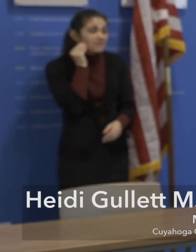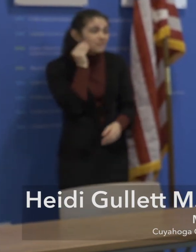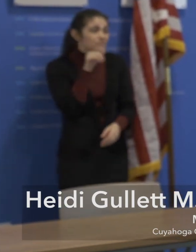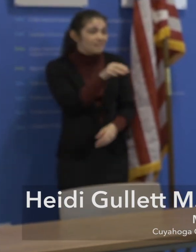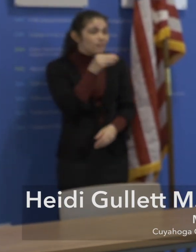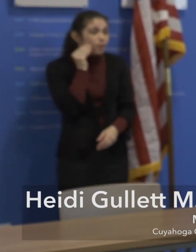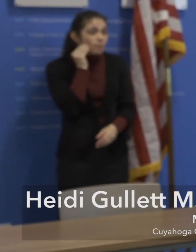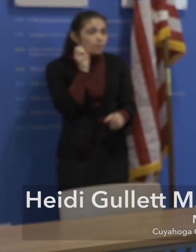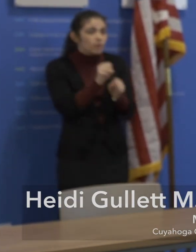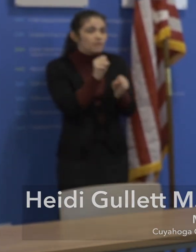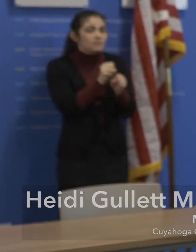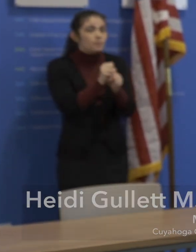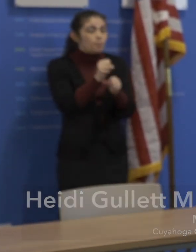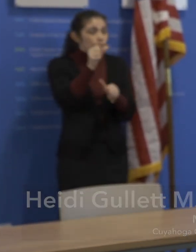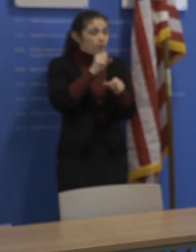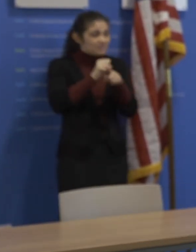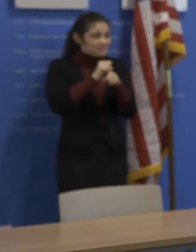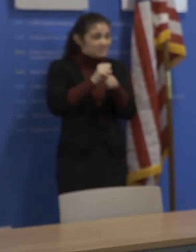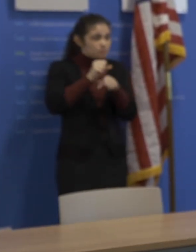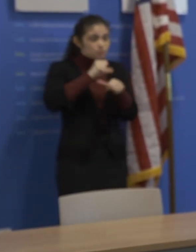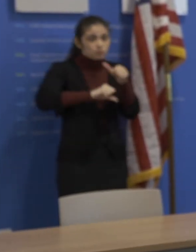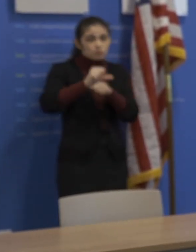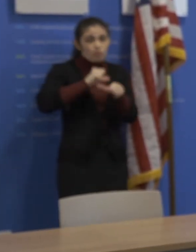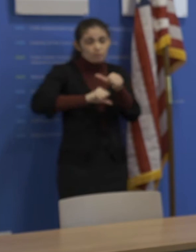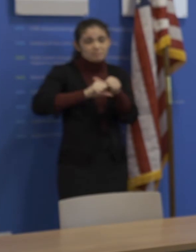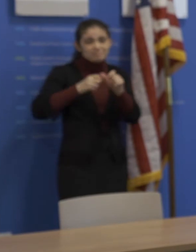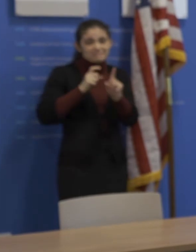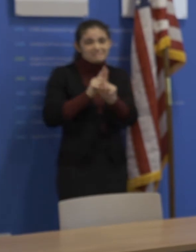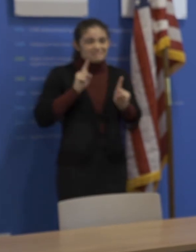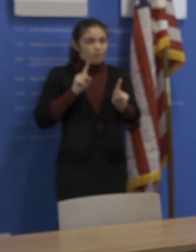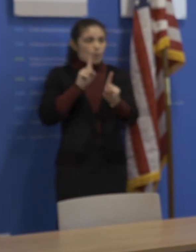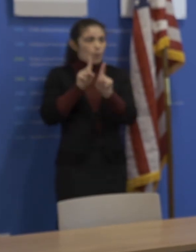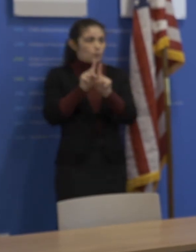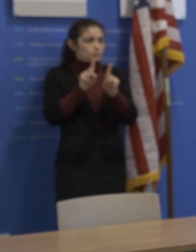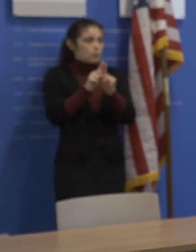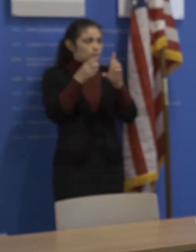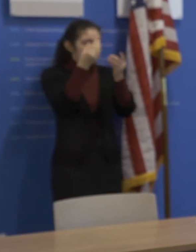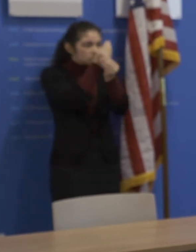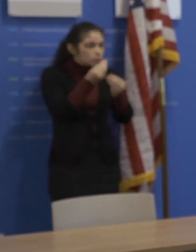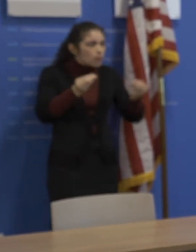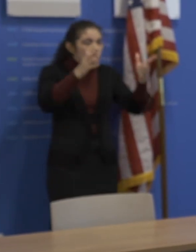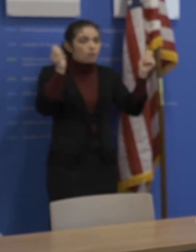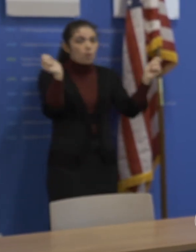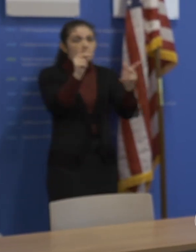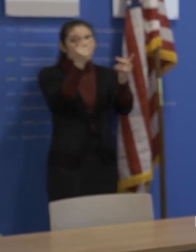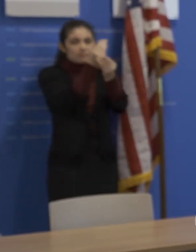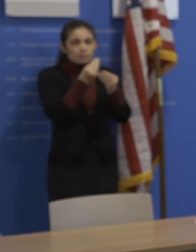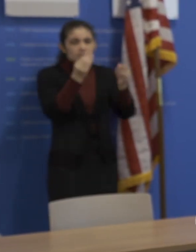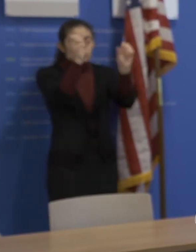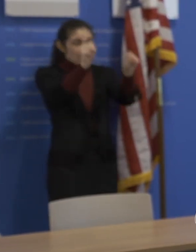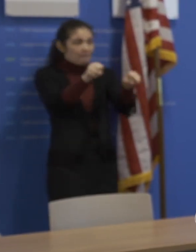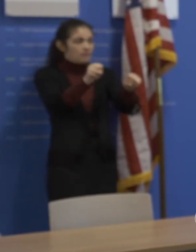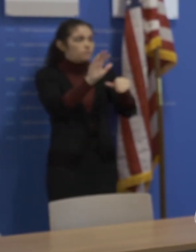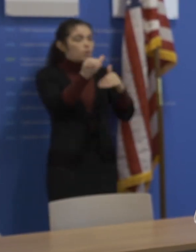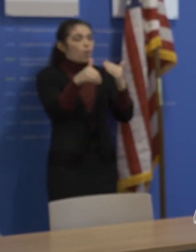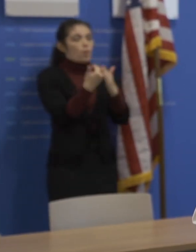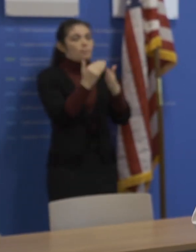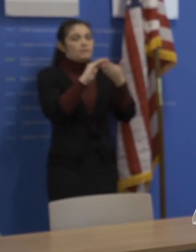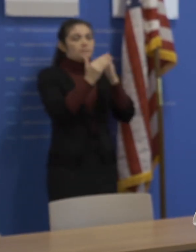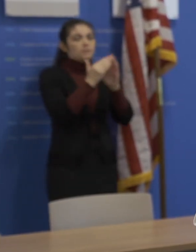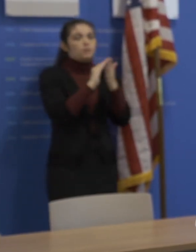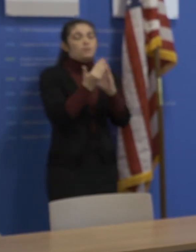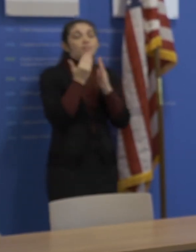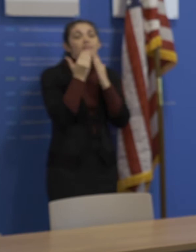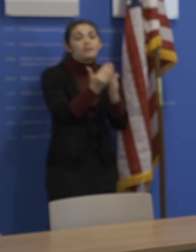remotely, practicing social distancing, but working really hard to get our message out and make sure that we're giving all the information we can to our community. So thank